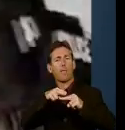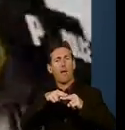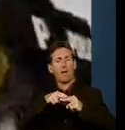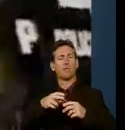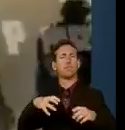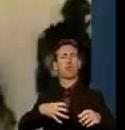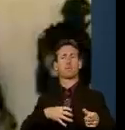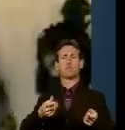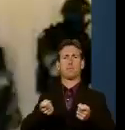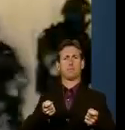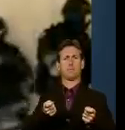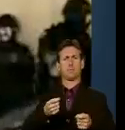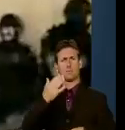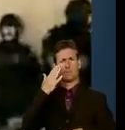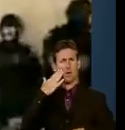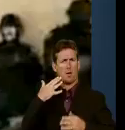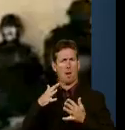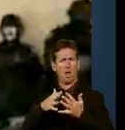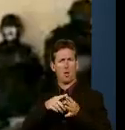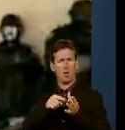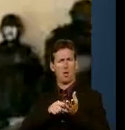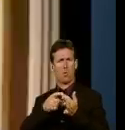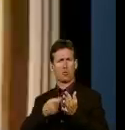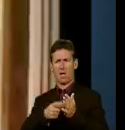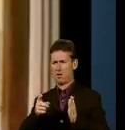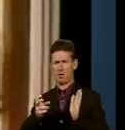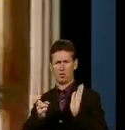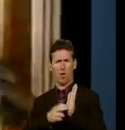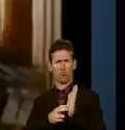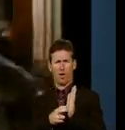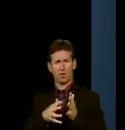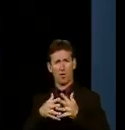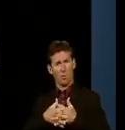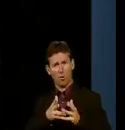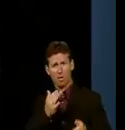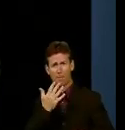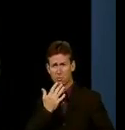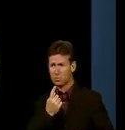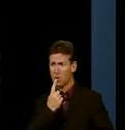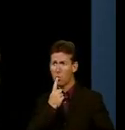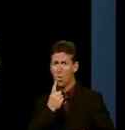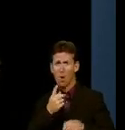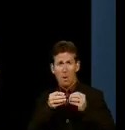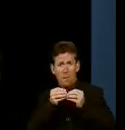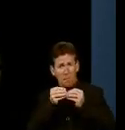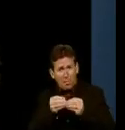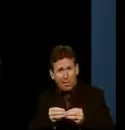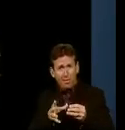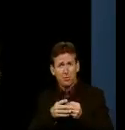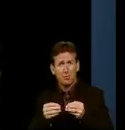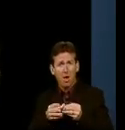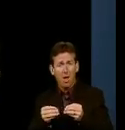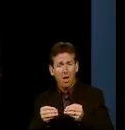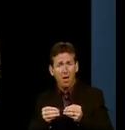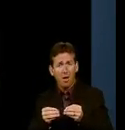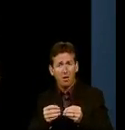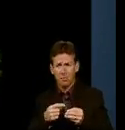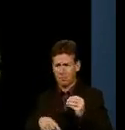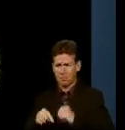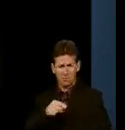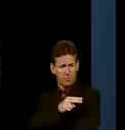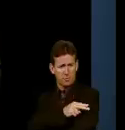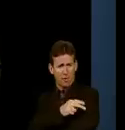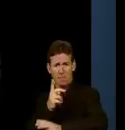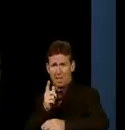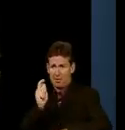Blackwater's contracts to guard US diplomats and generals are worth over $1 billion. None of its employees have been tried